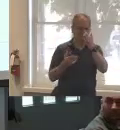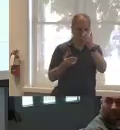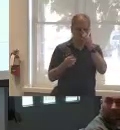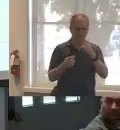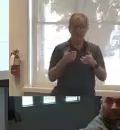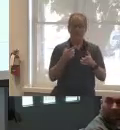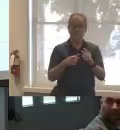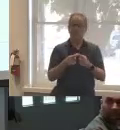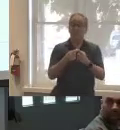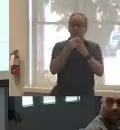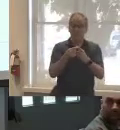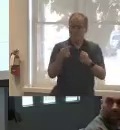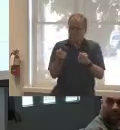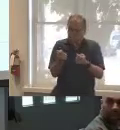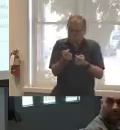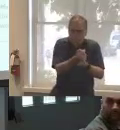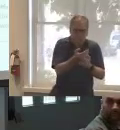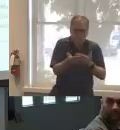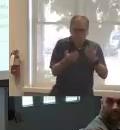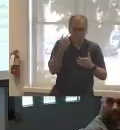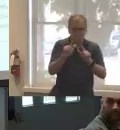trans-identified youth.